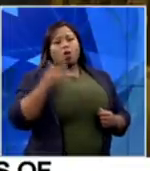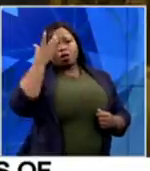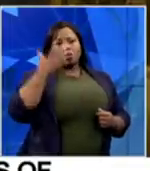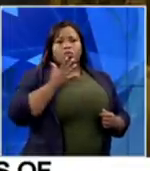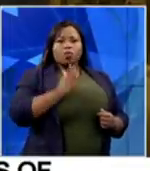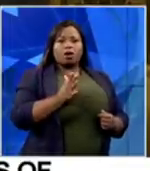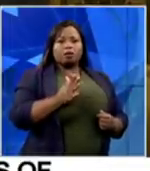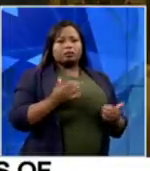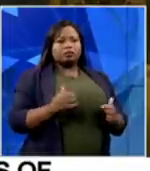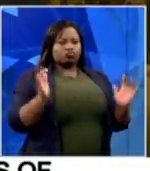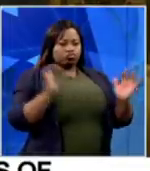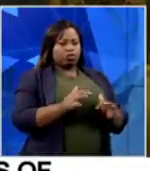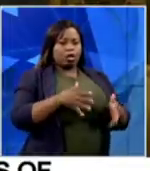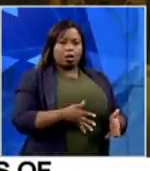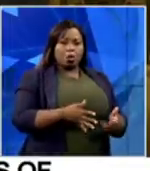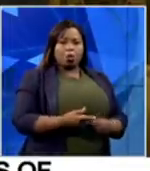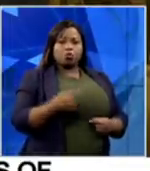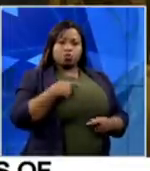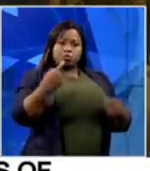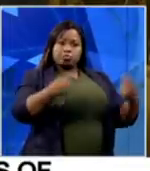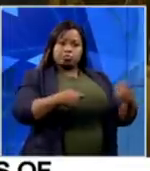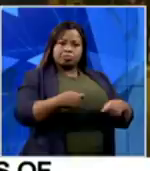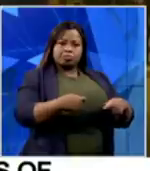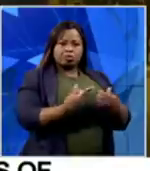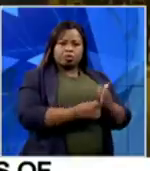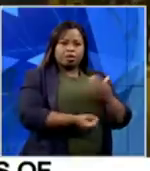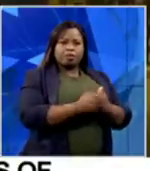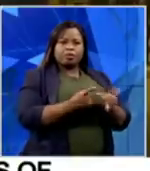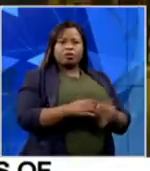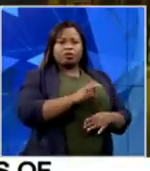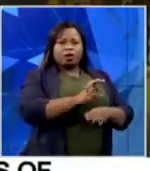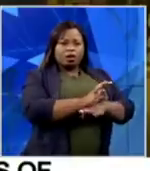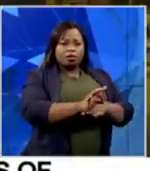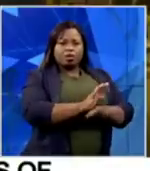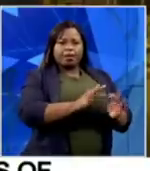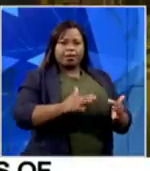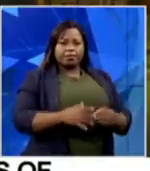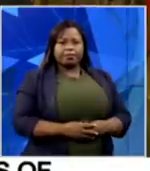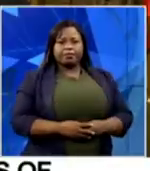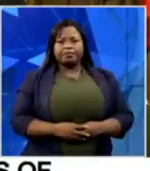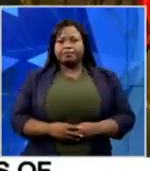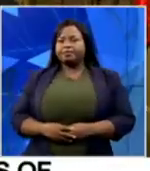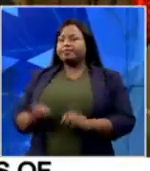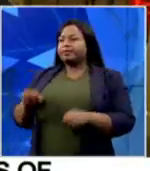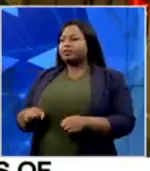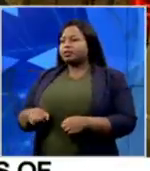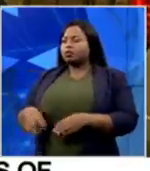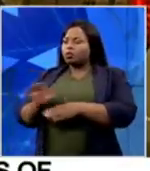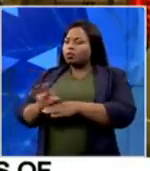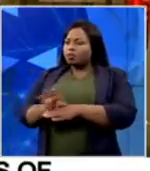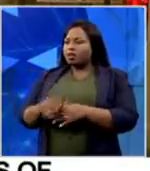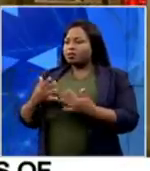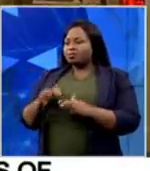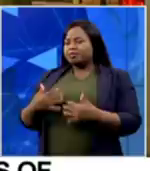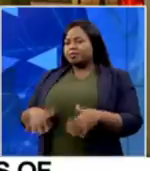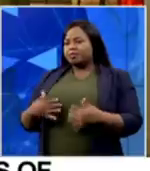afford the flights? Do you guys subsidize? I'm sure there's been a lot of planning going into this. This has taken a huge amount of planning. It's an extraordinary